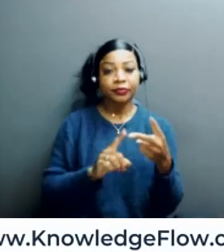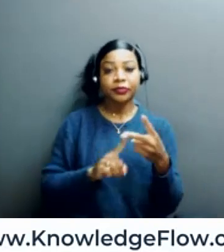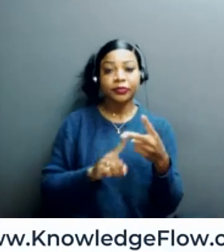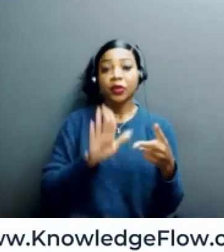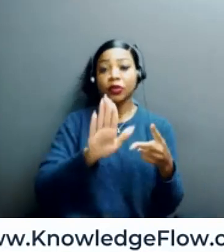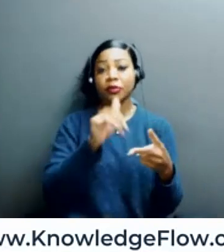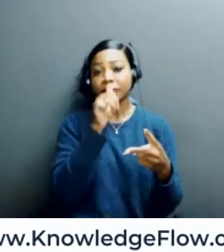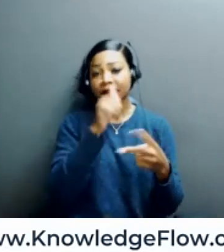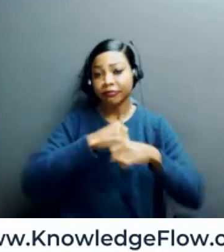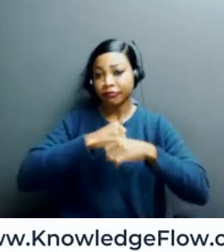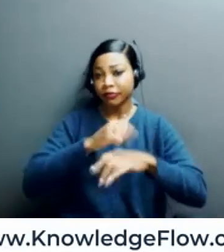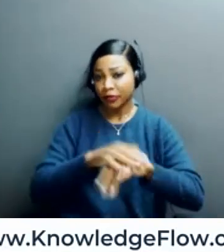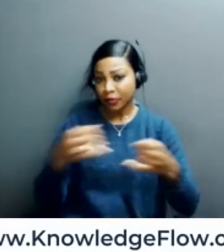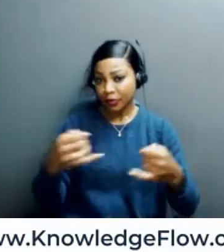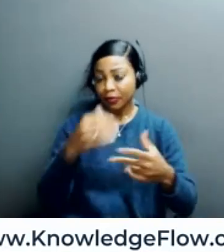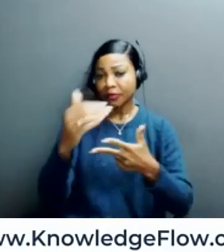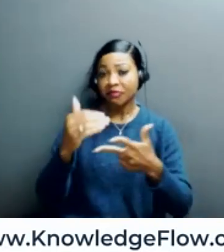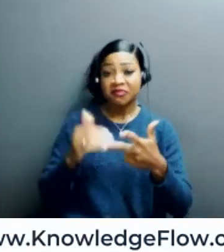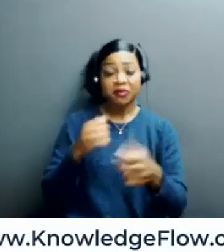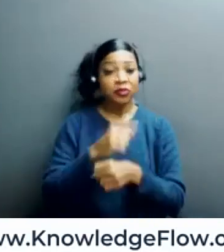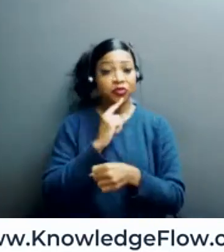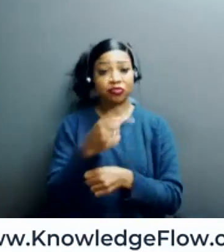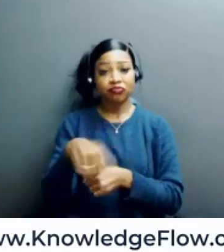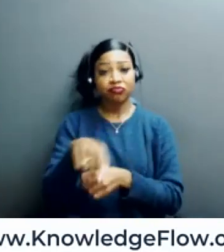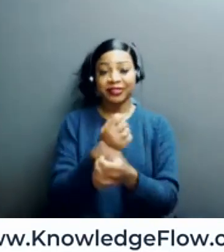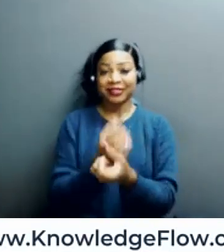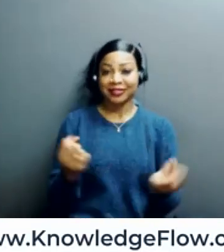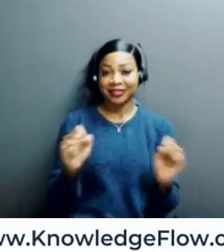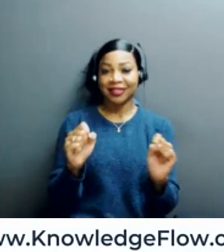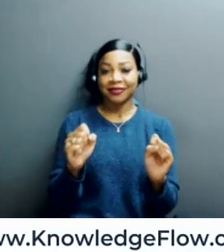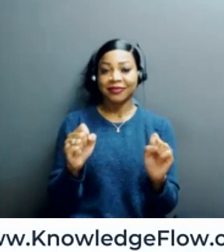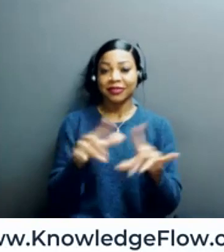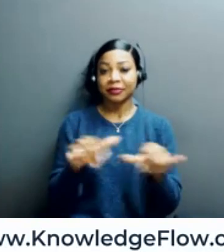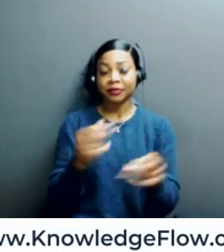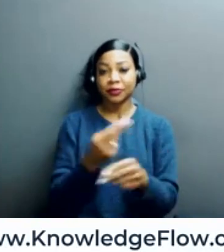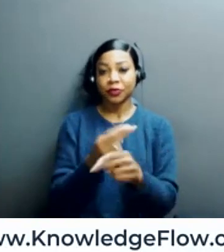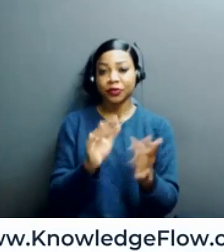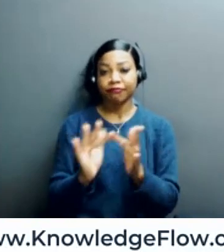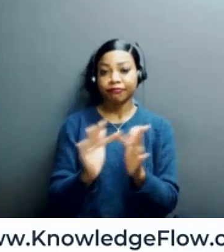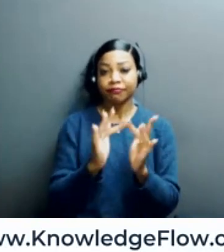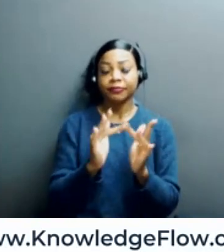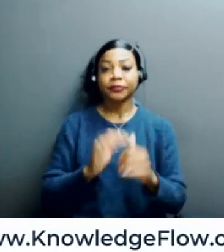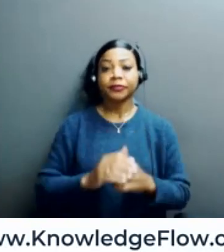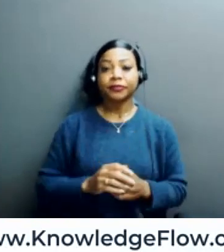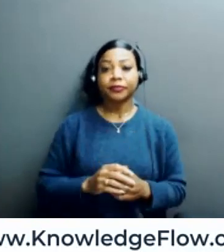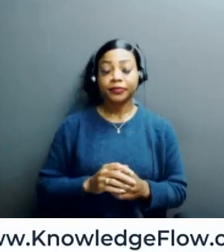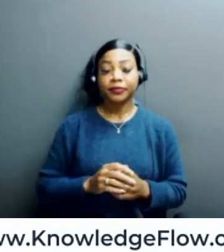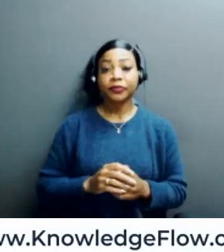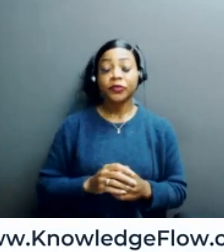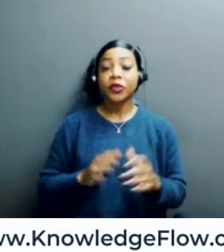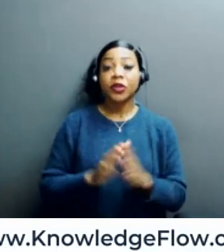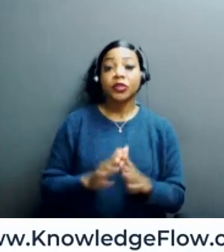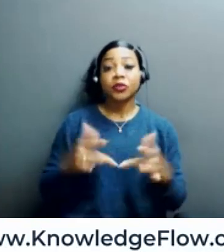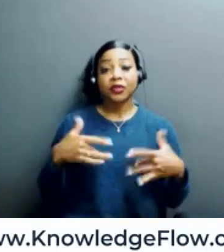is protected online and make sure that you stay safe while you're online so with regard to the event International